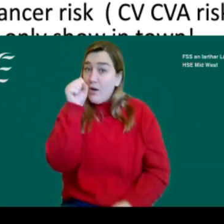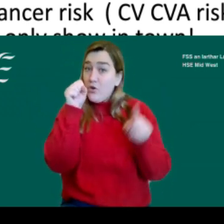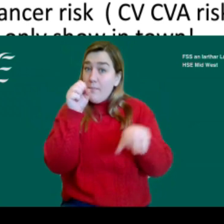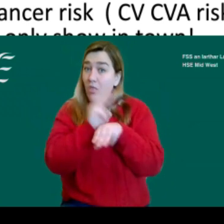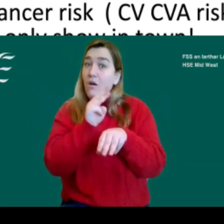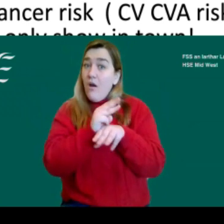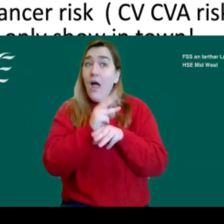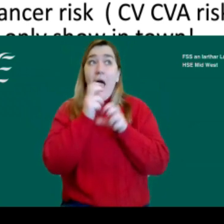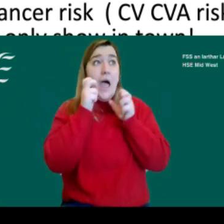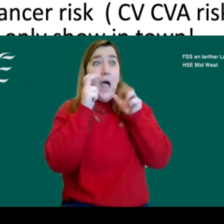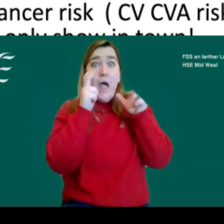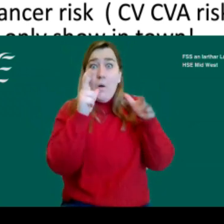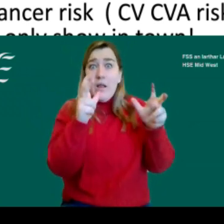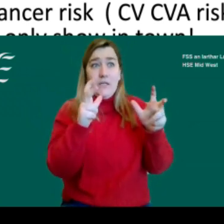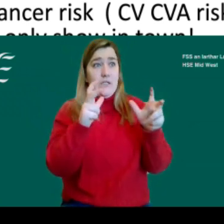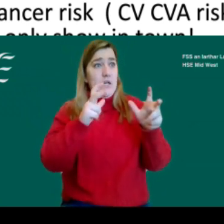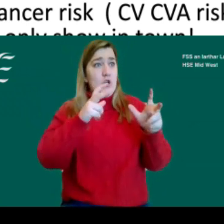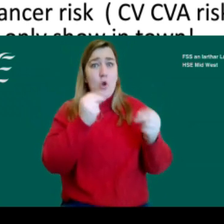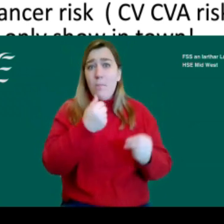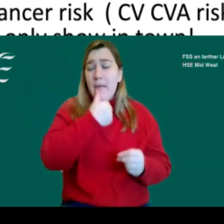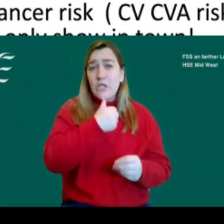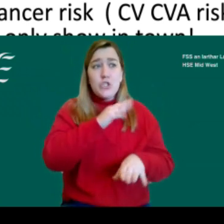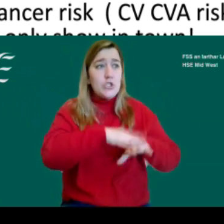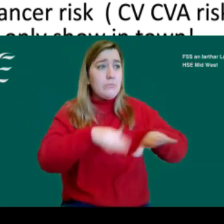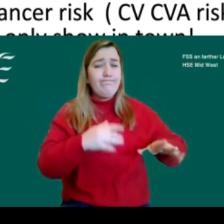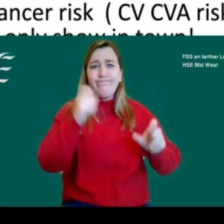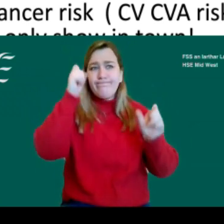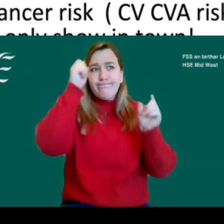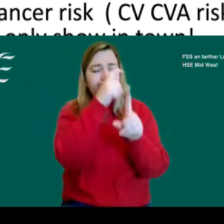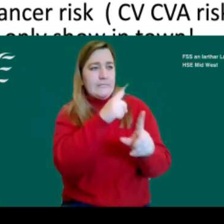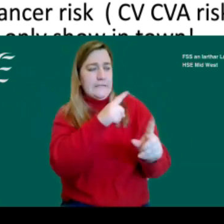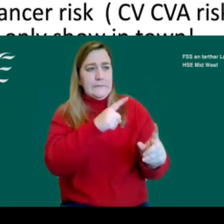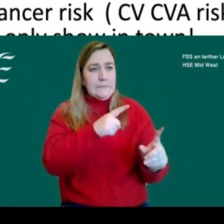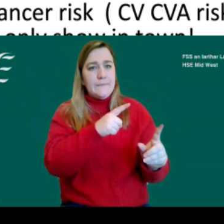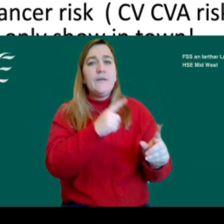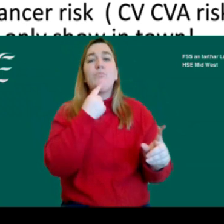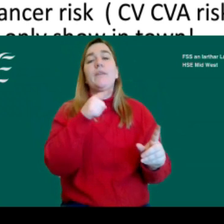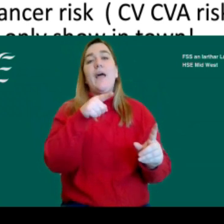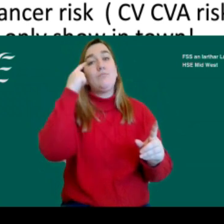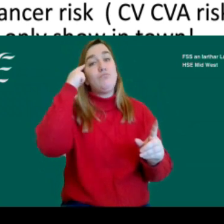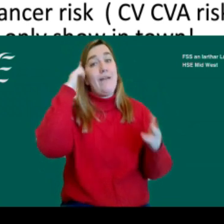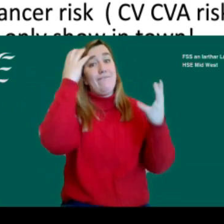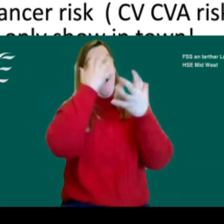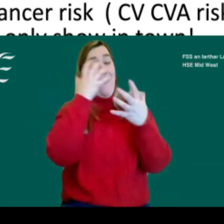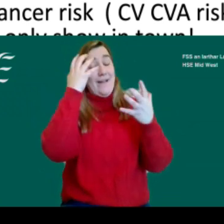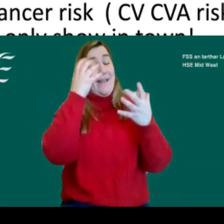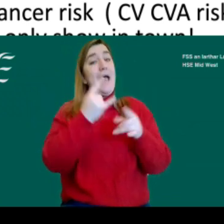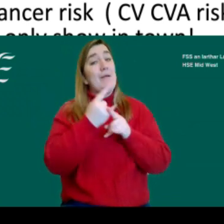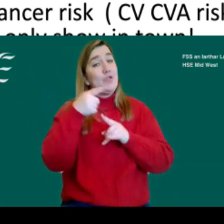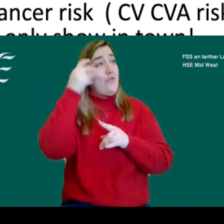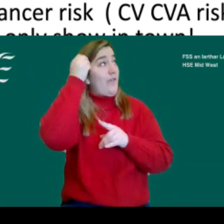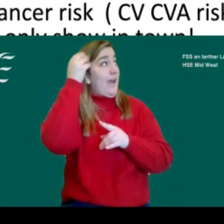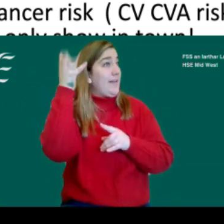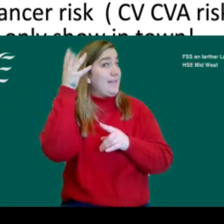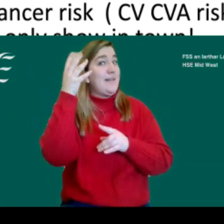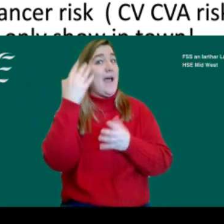very difficult. But I often think that brain fog, it helps you forget how bad you were. The same way with childbirth, when that hormone is withdrawn and you see the baby